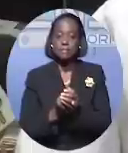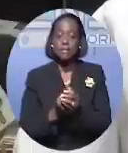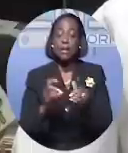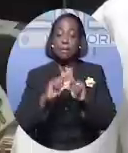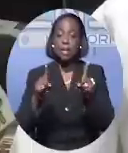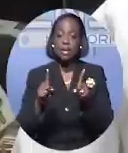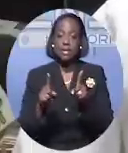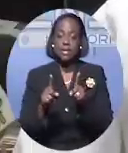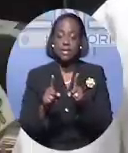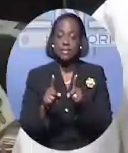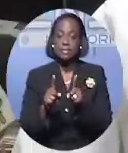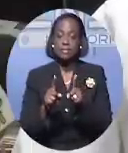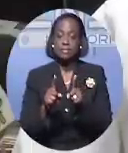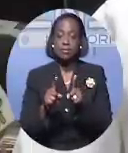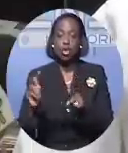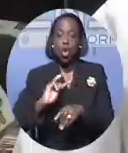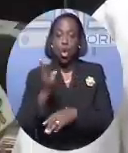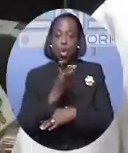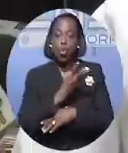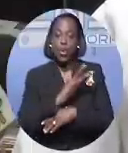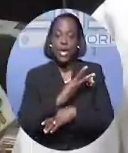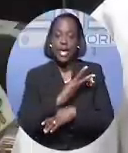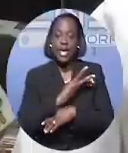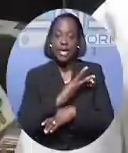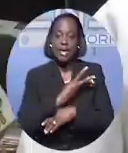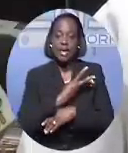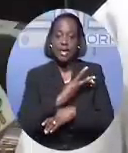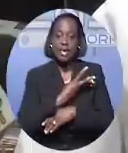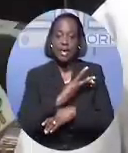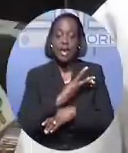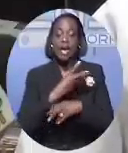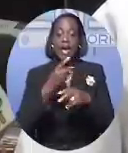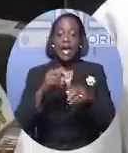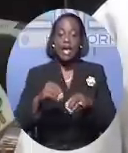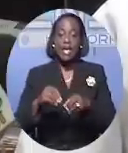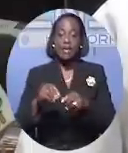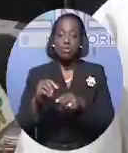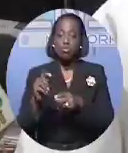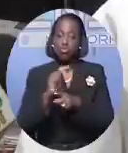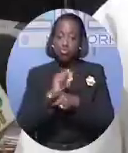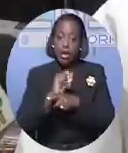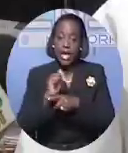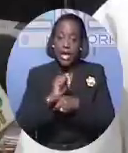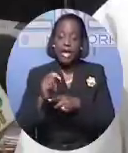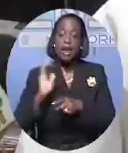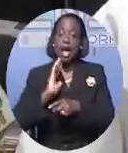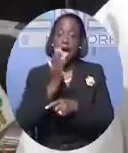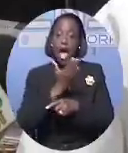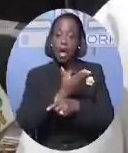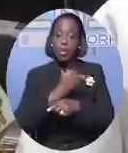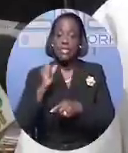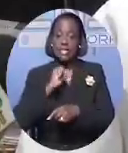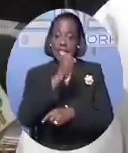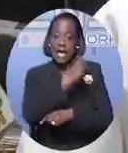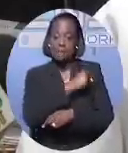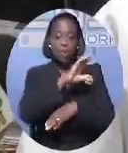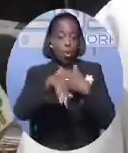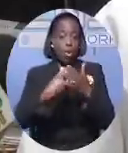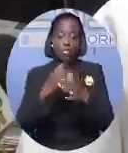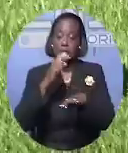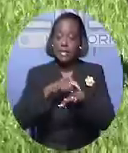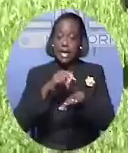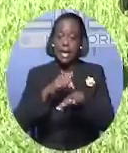But we engage intense training of our staff on a regular basis. They go through tactical